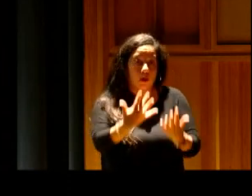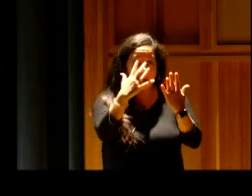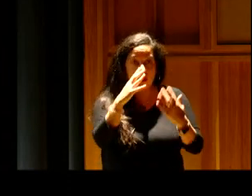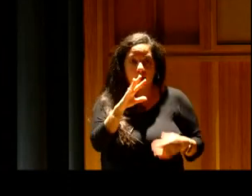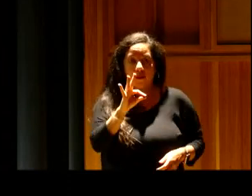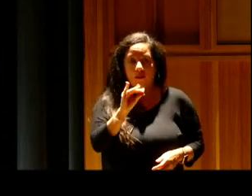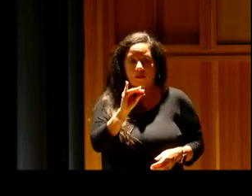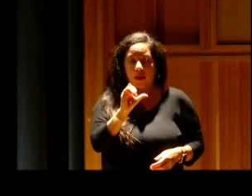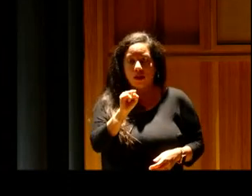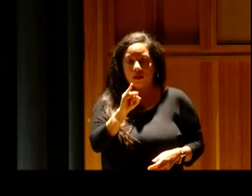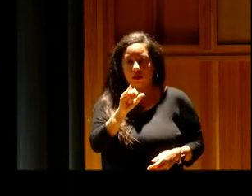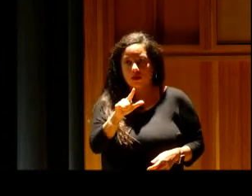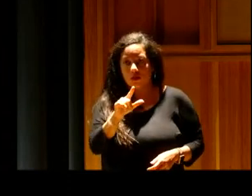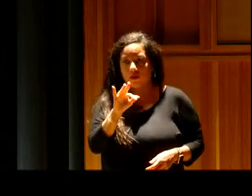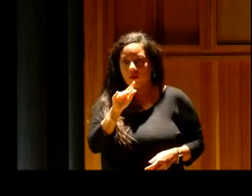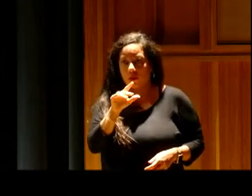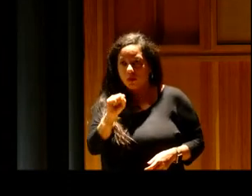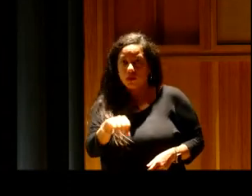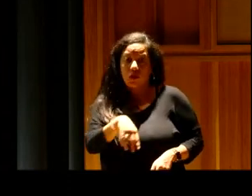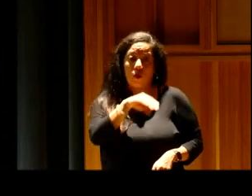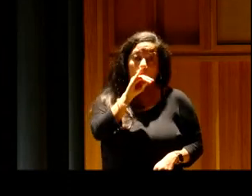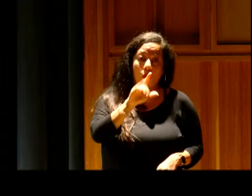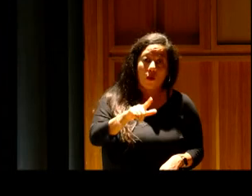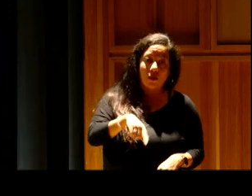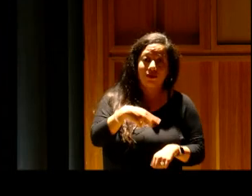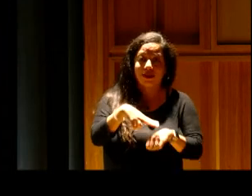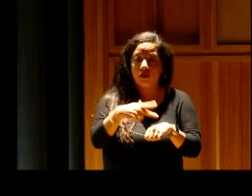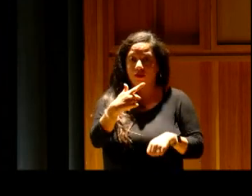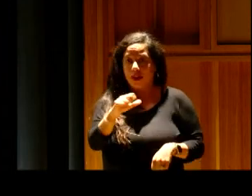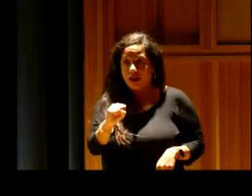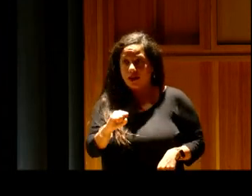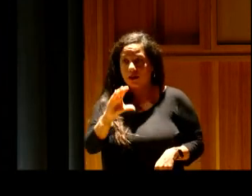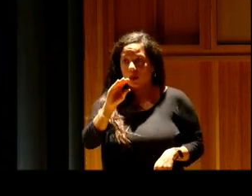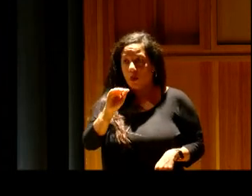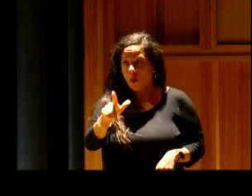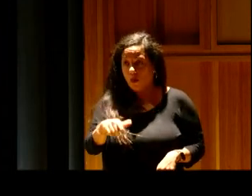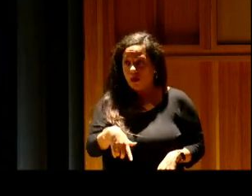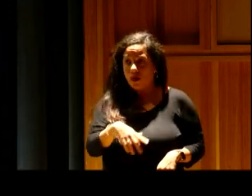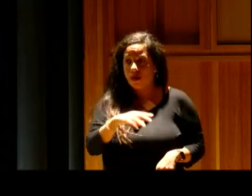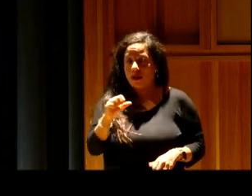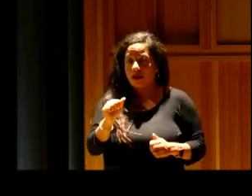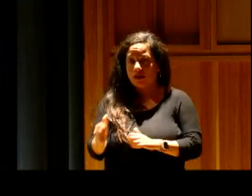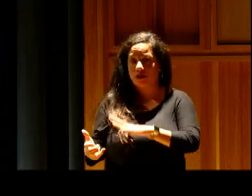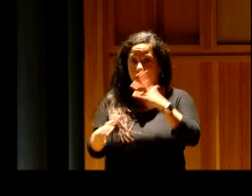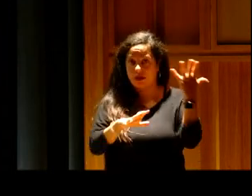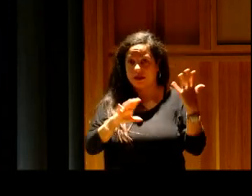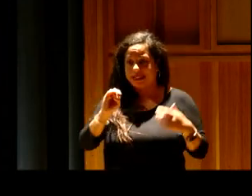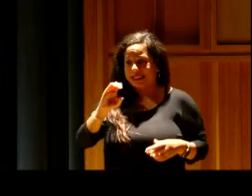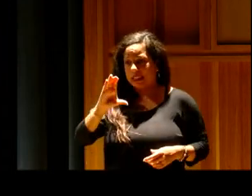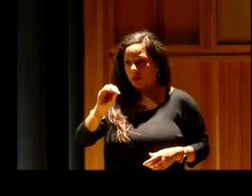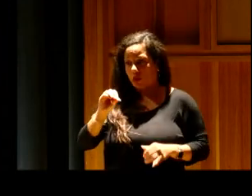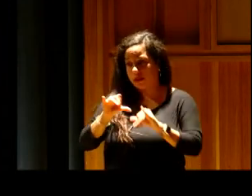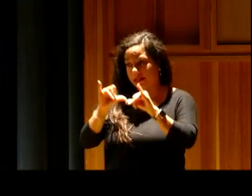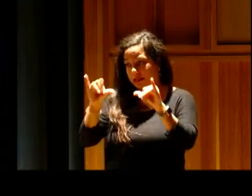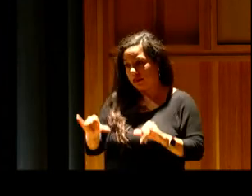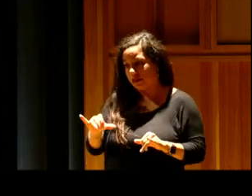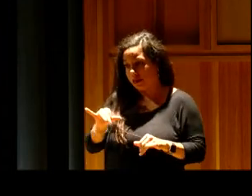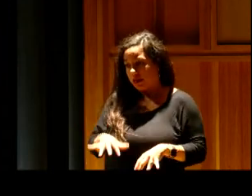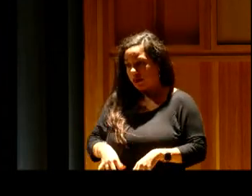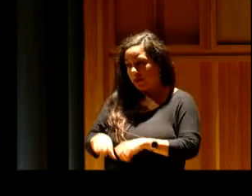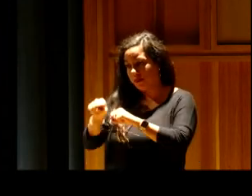fossil fuels, oil, natural gas, coal, and the destruction of ecosystems that absorb